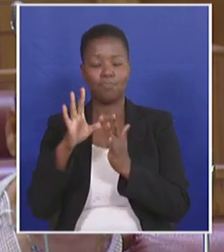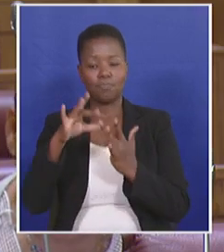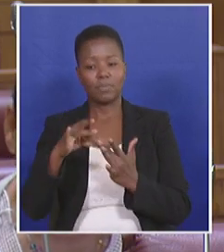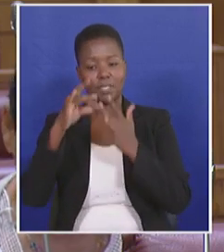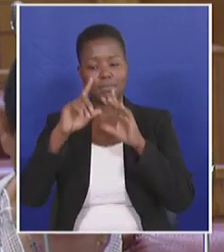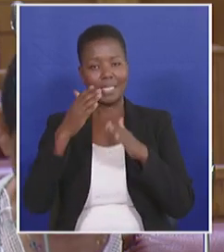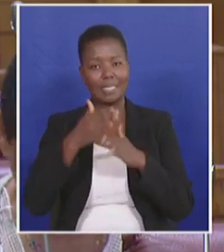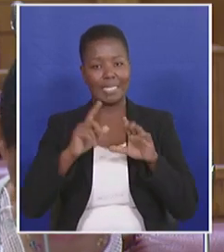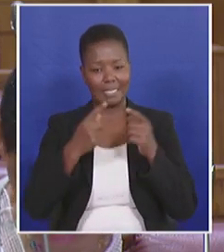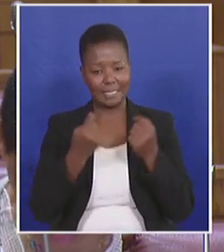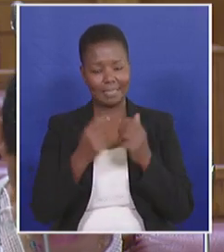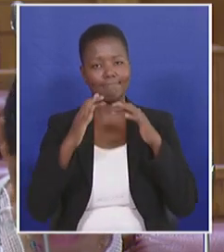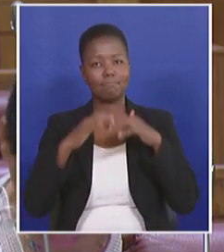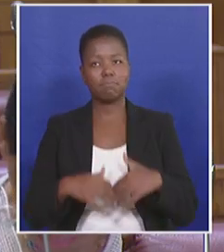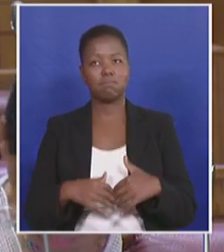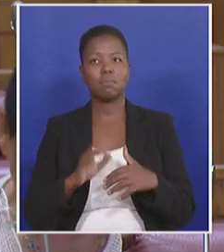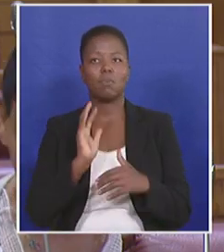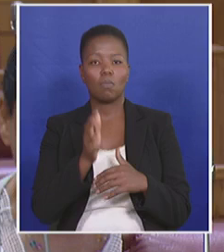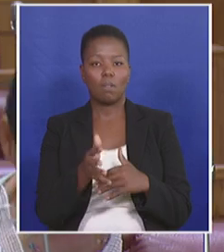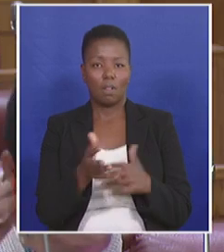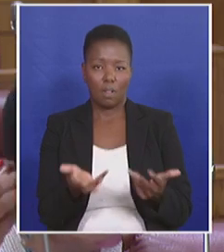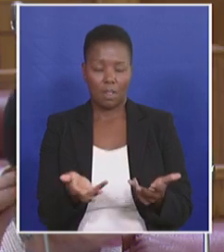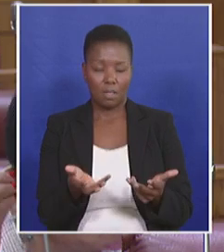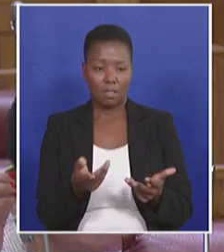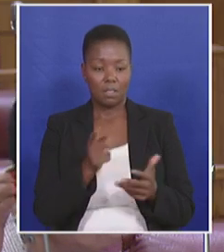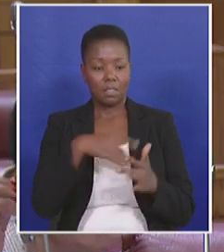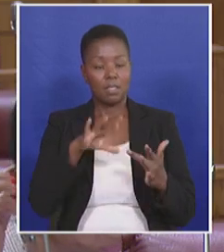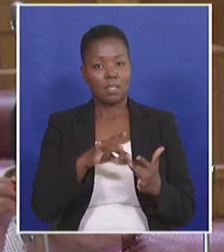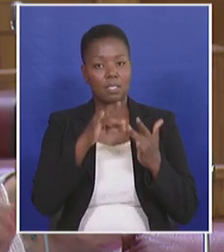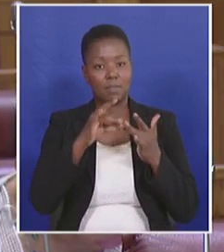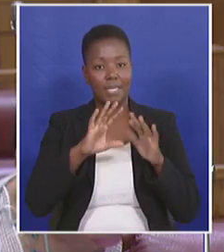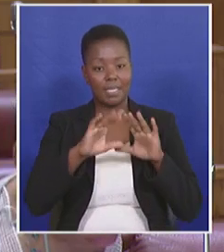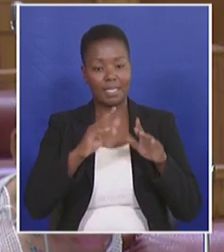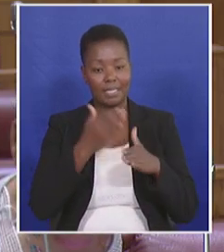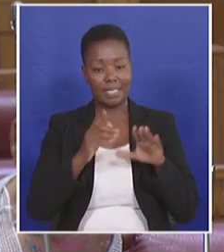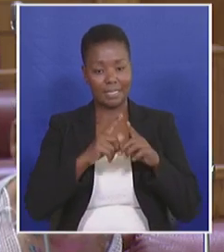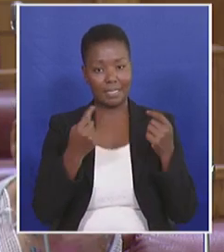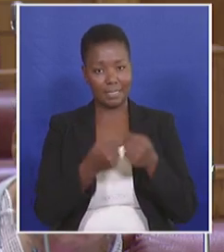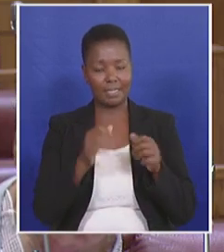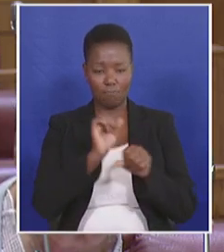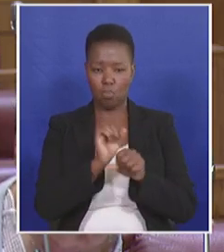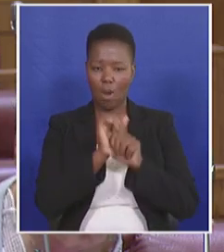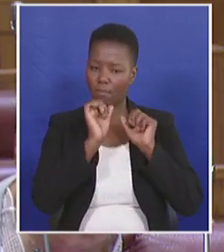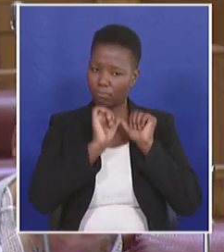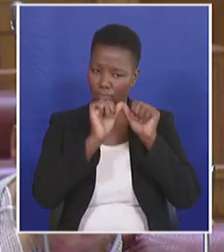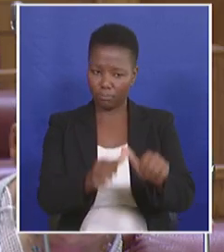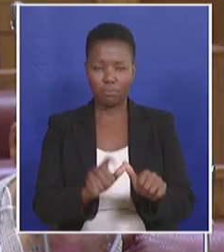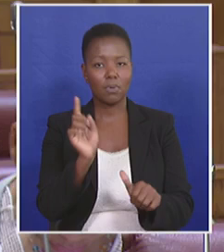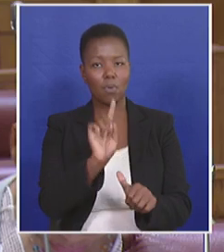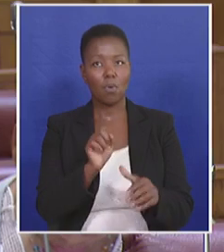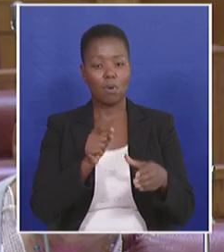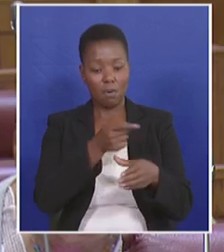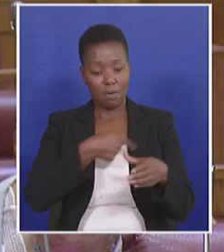be dissolved. A special task team is not a permanent structure. Members of the special task team